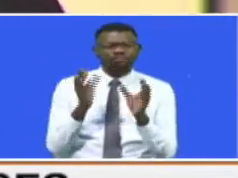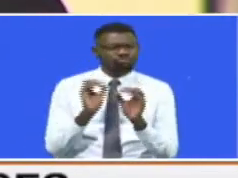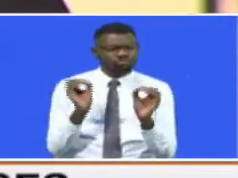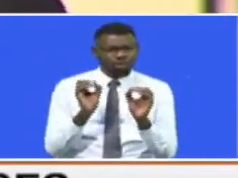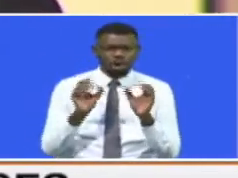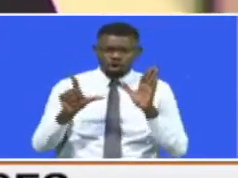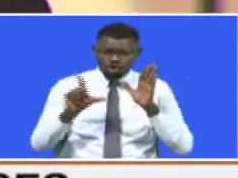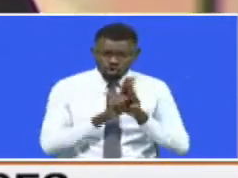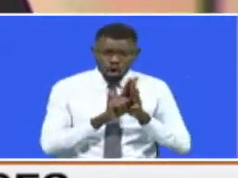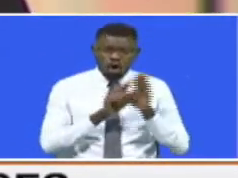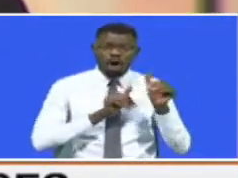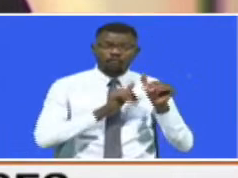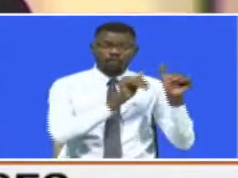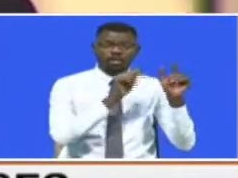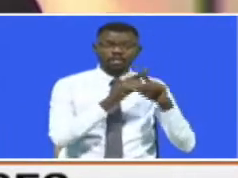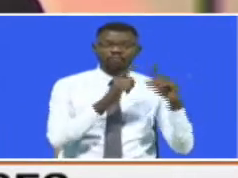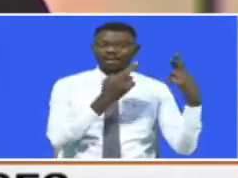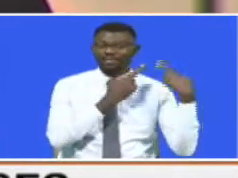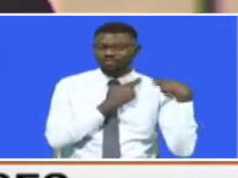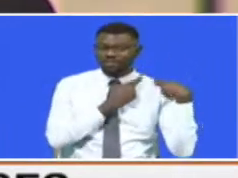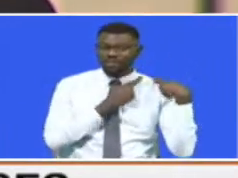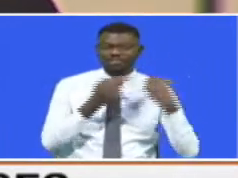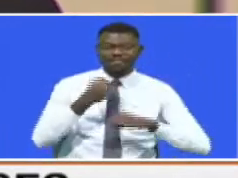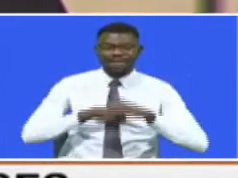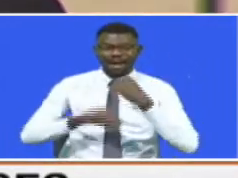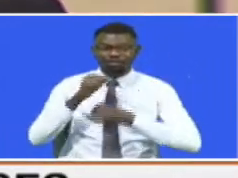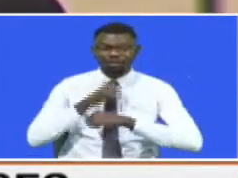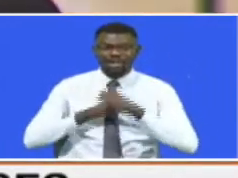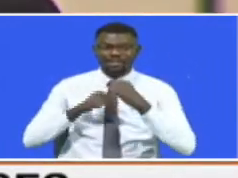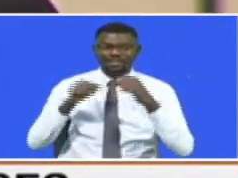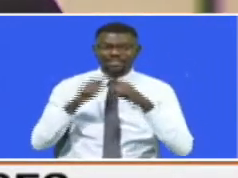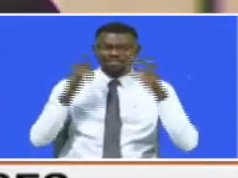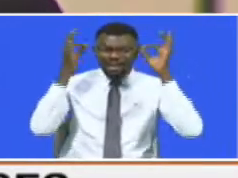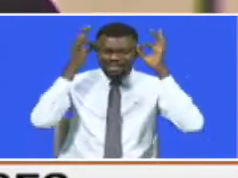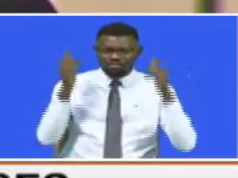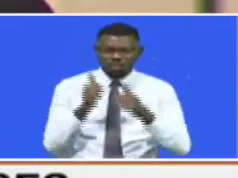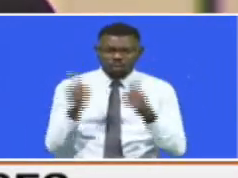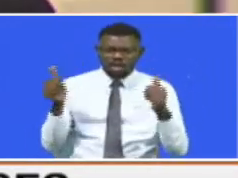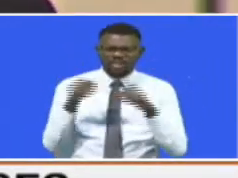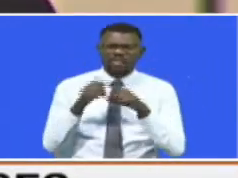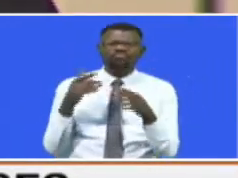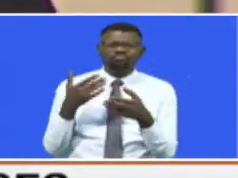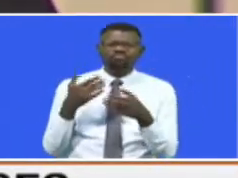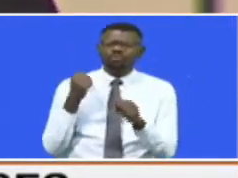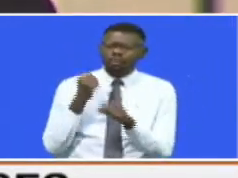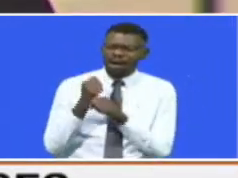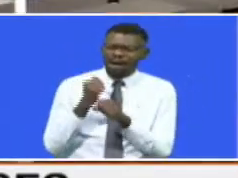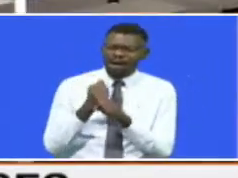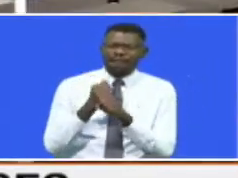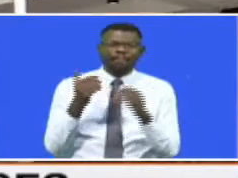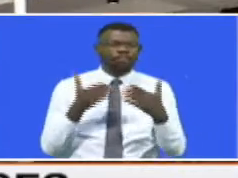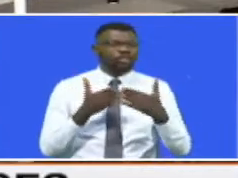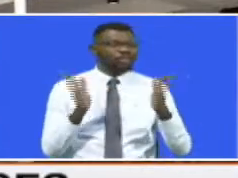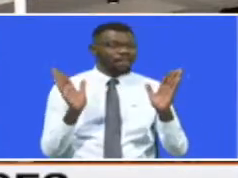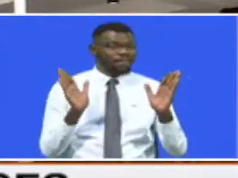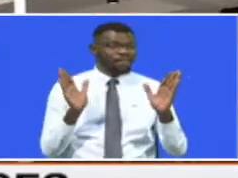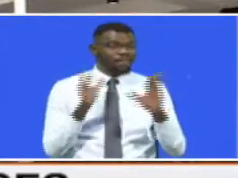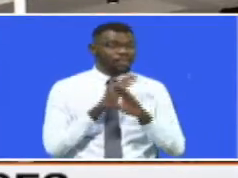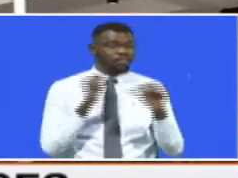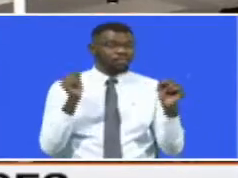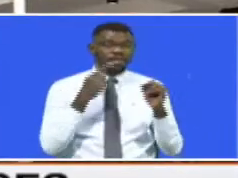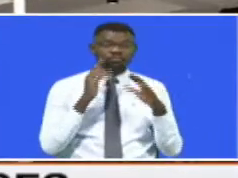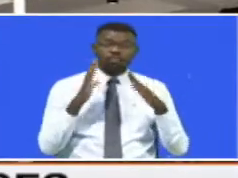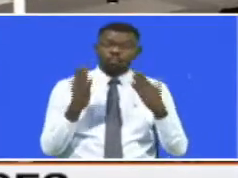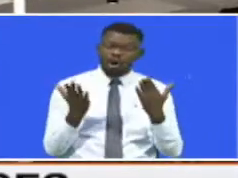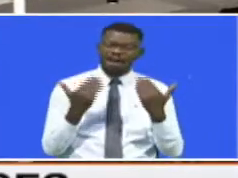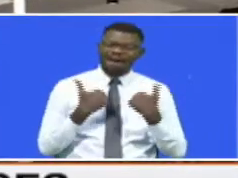law, accountability for actions and decisions, and operational transparency. The president has laid out